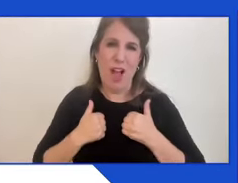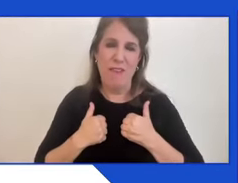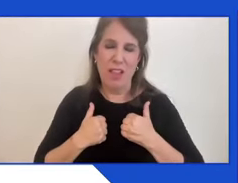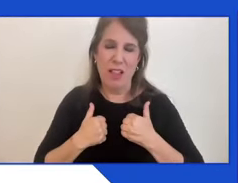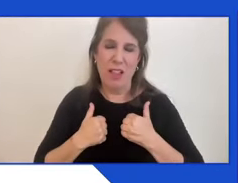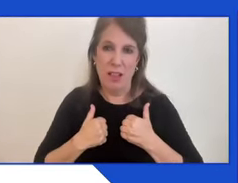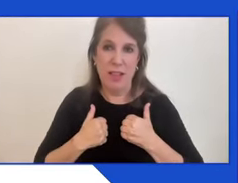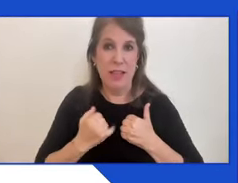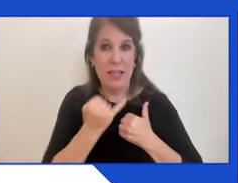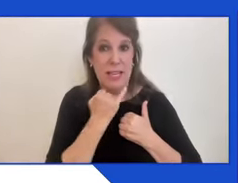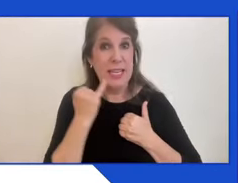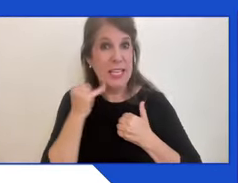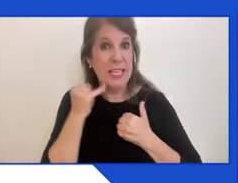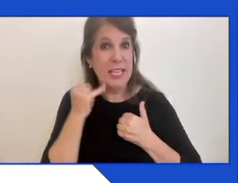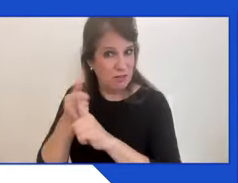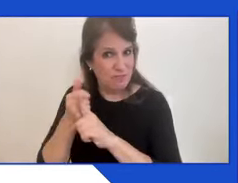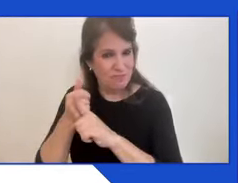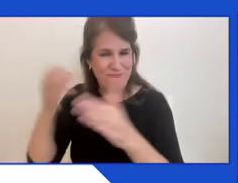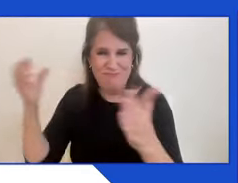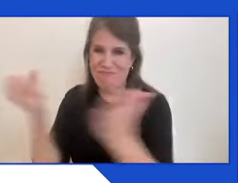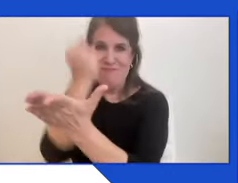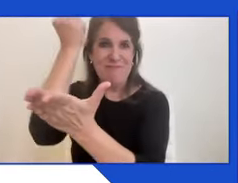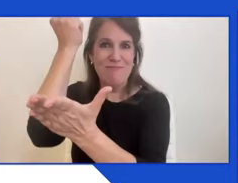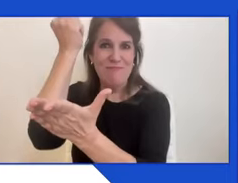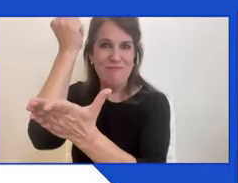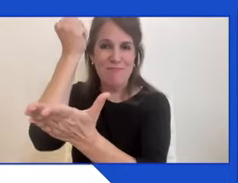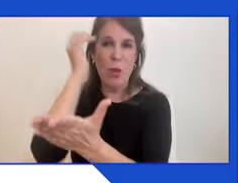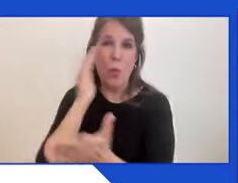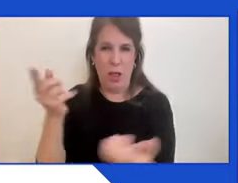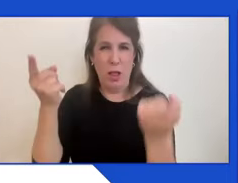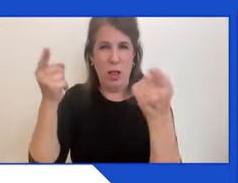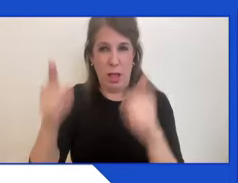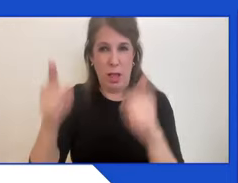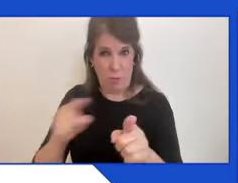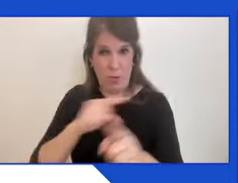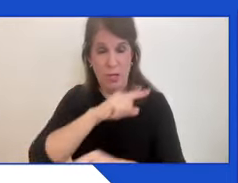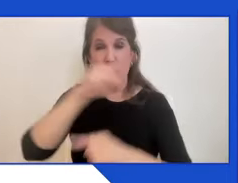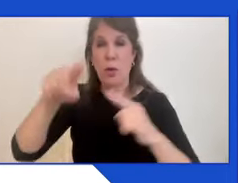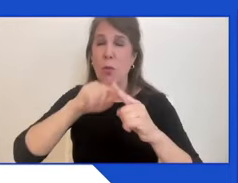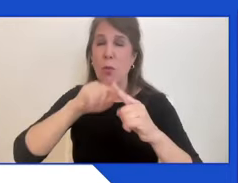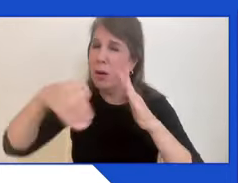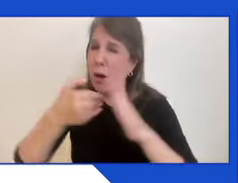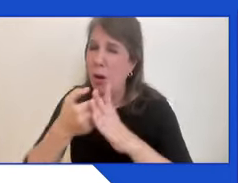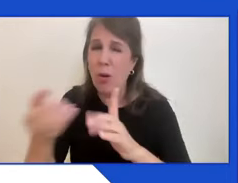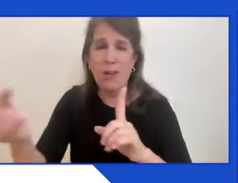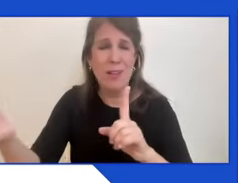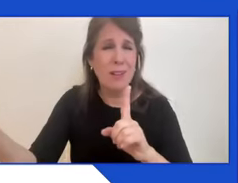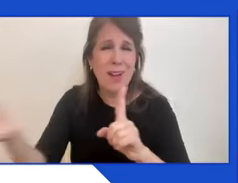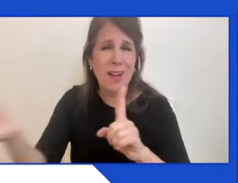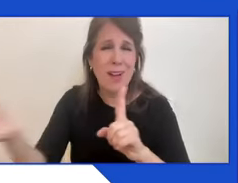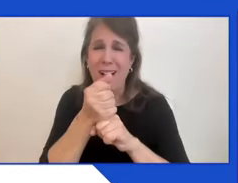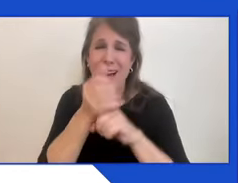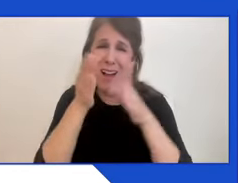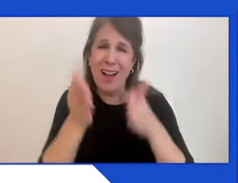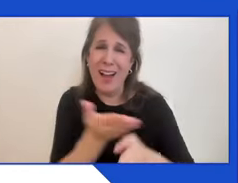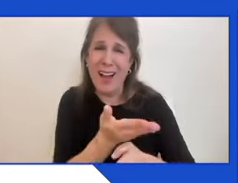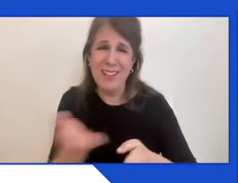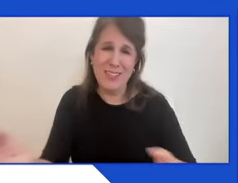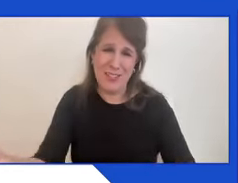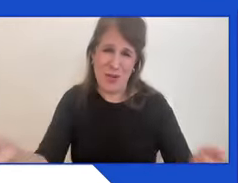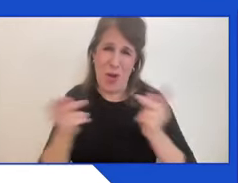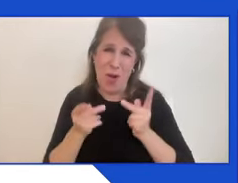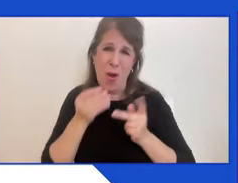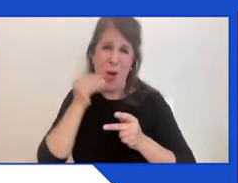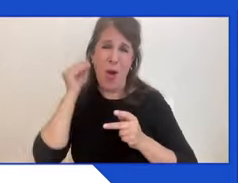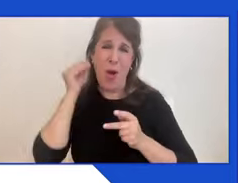Israel has victory, and that victory will come when all of the hostages are safely home. Israel's